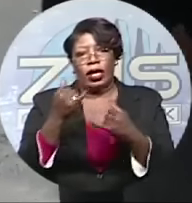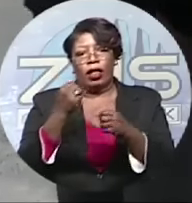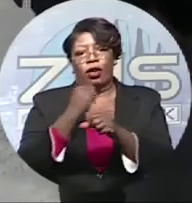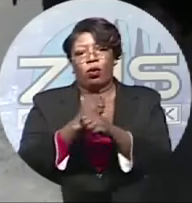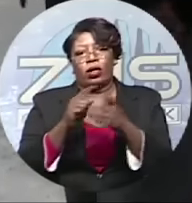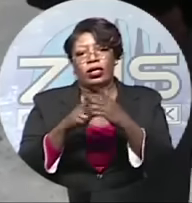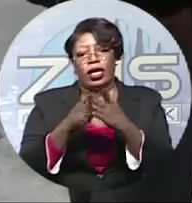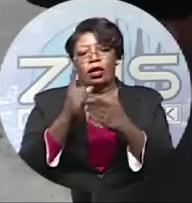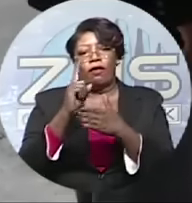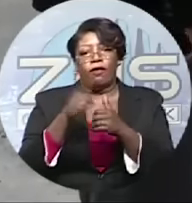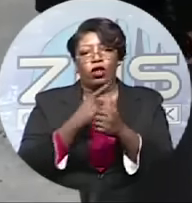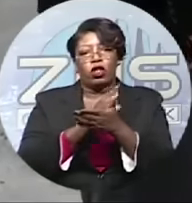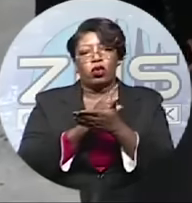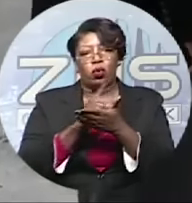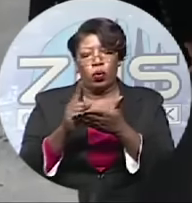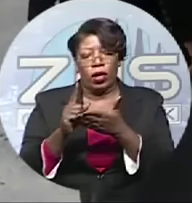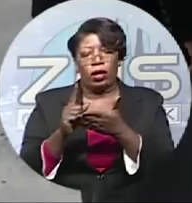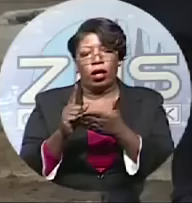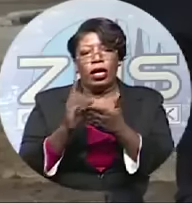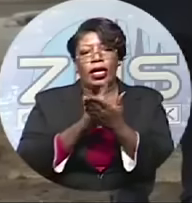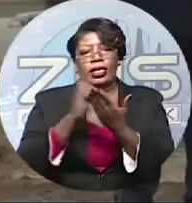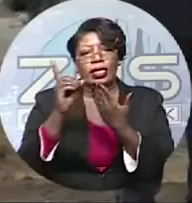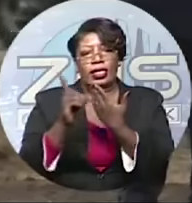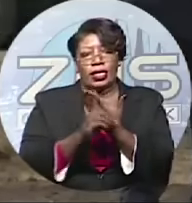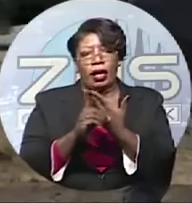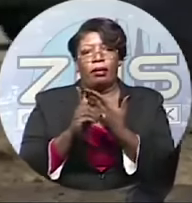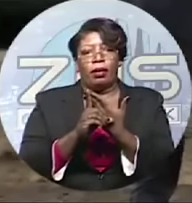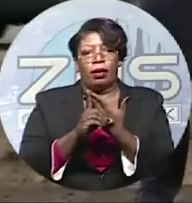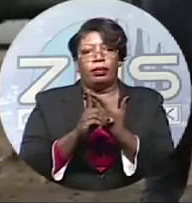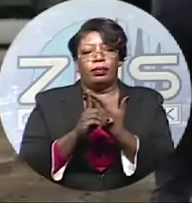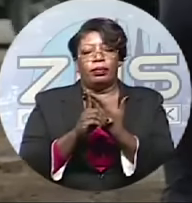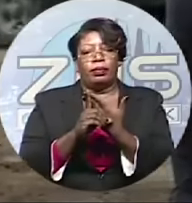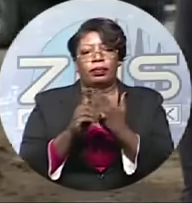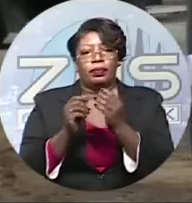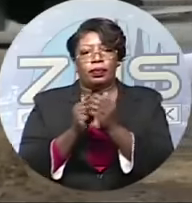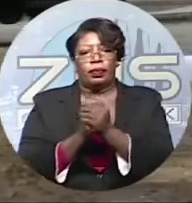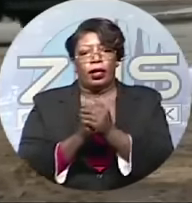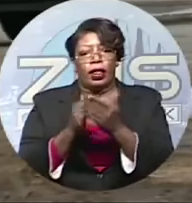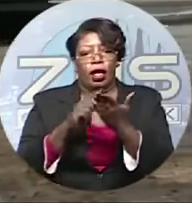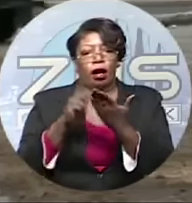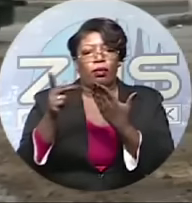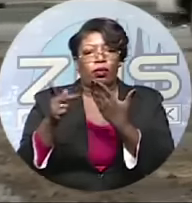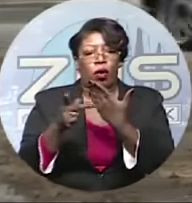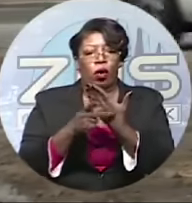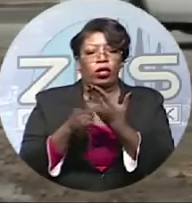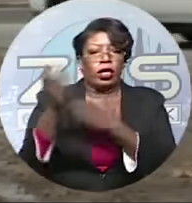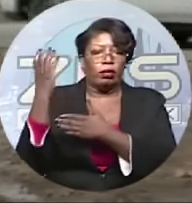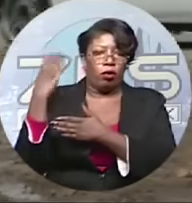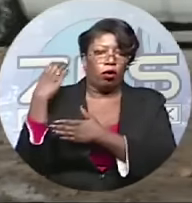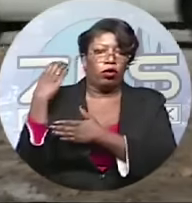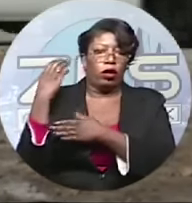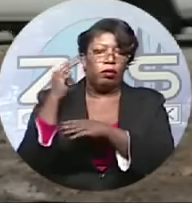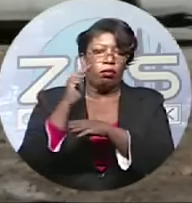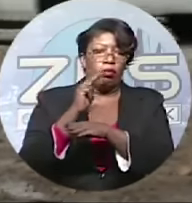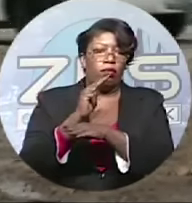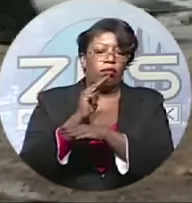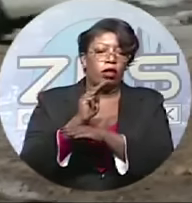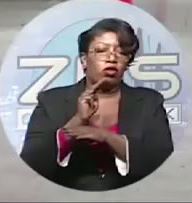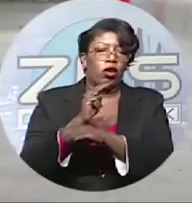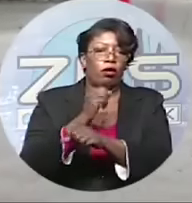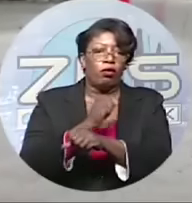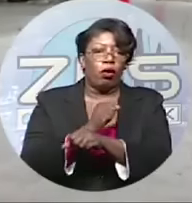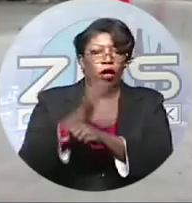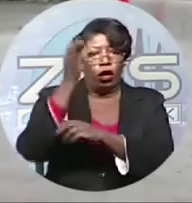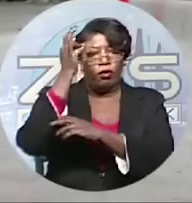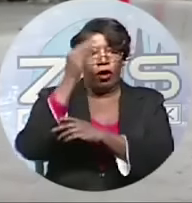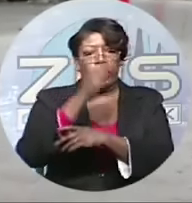week in December at the Western Foreshore at the dock, beginning with civil works. Project officer at the Ministry of Works and Urban Development, Fred